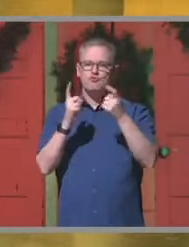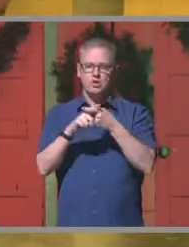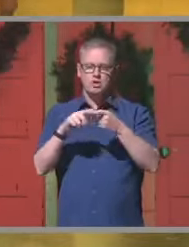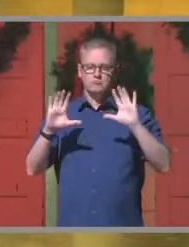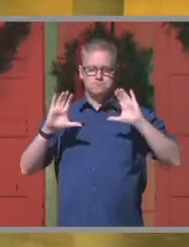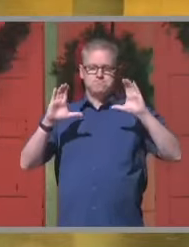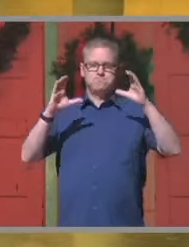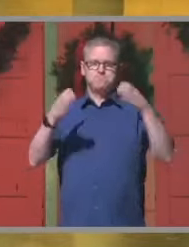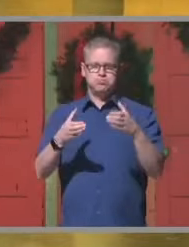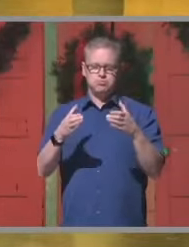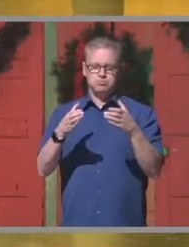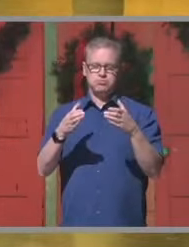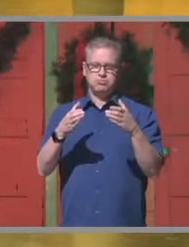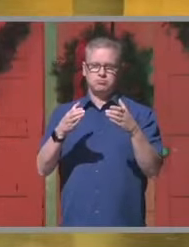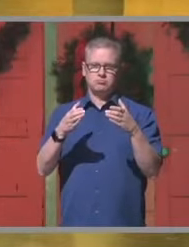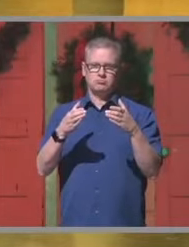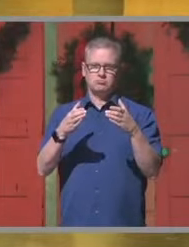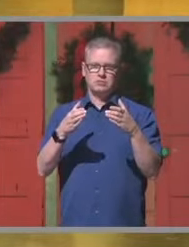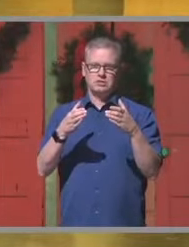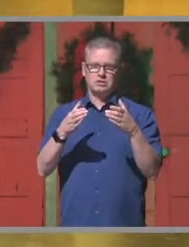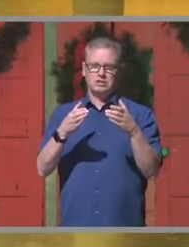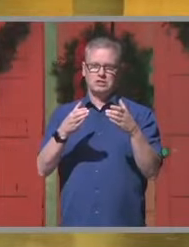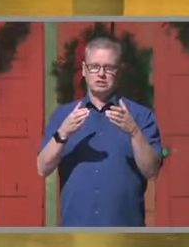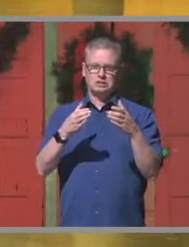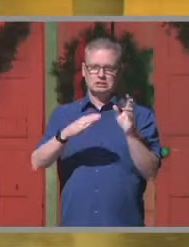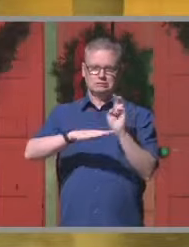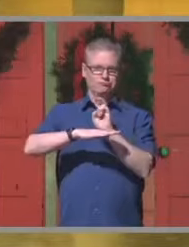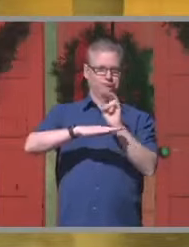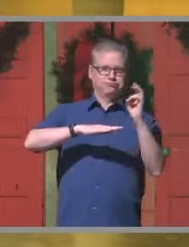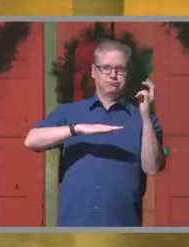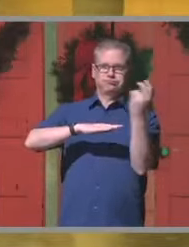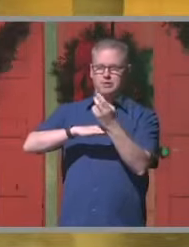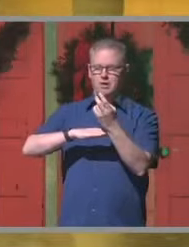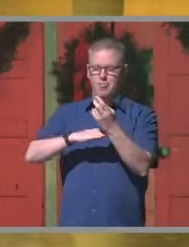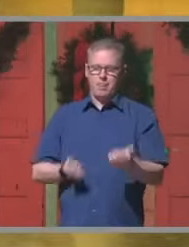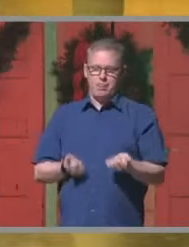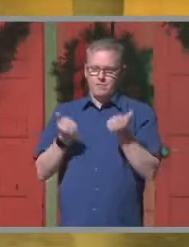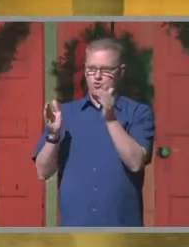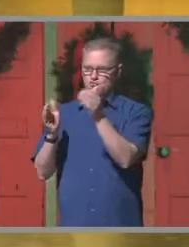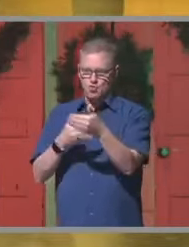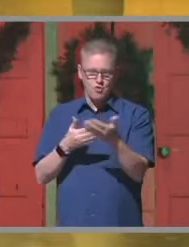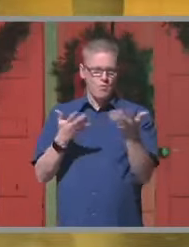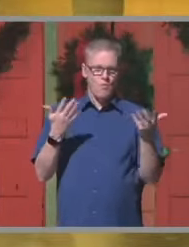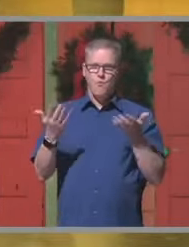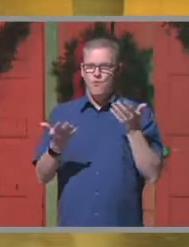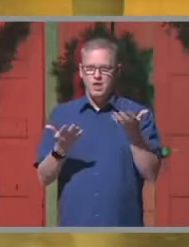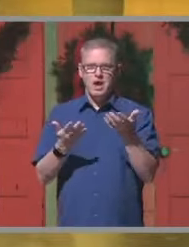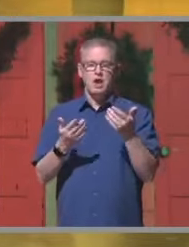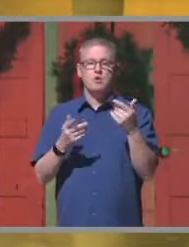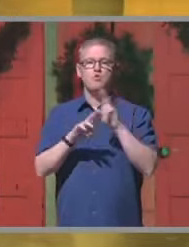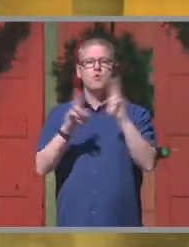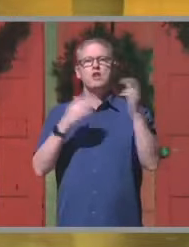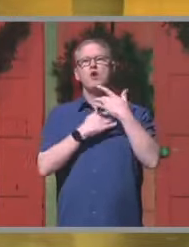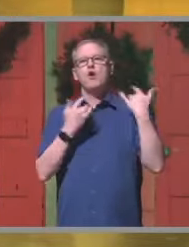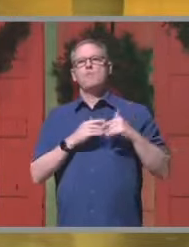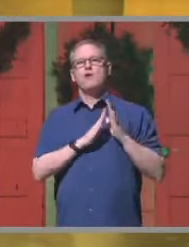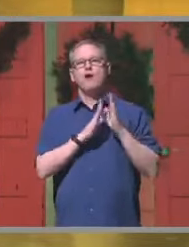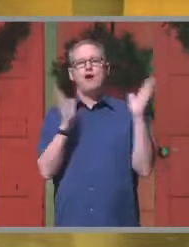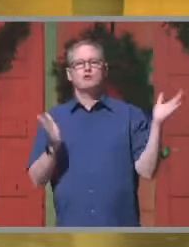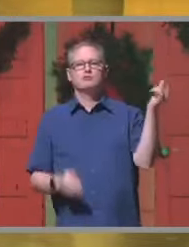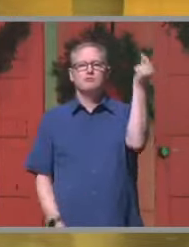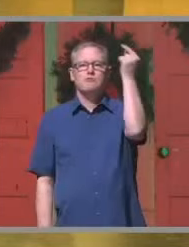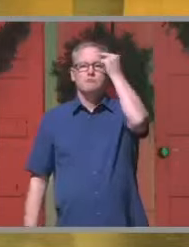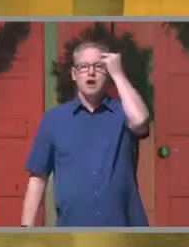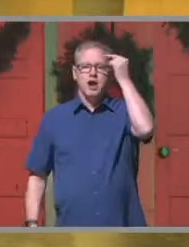and gather around the couch, gather around the living room, and let's get ready to open our hearts, our